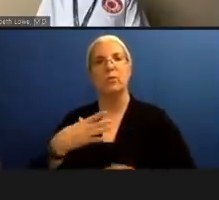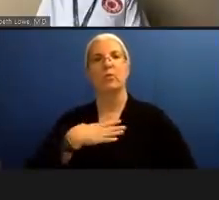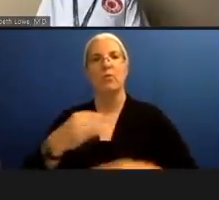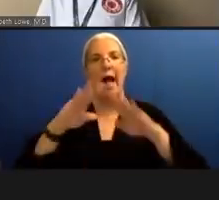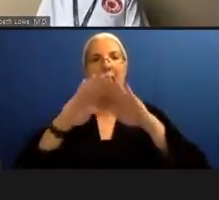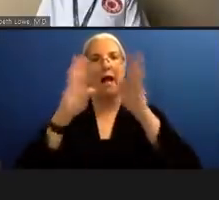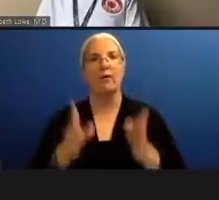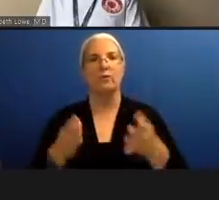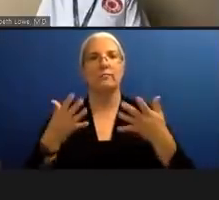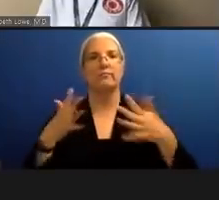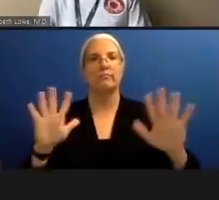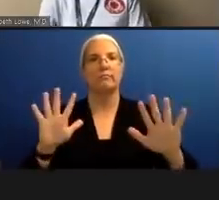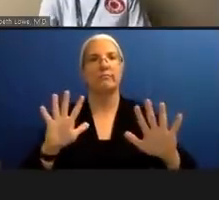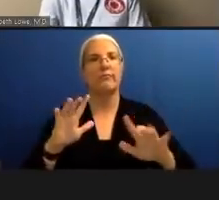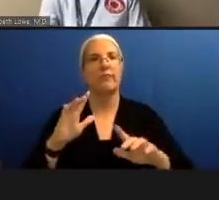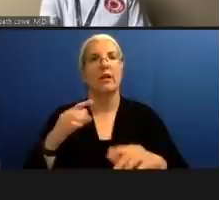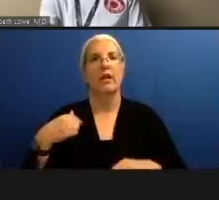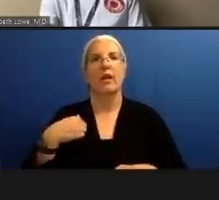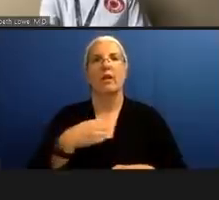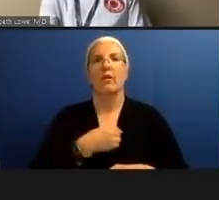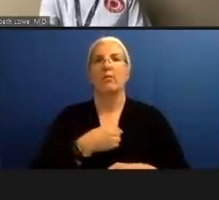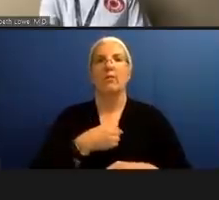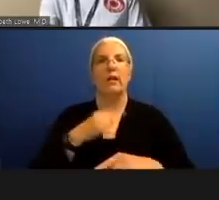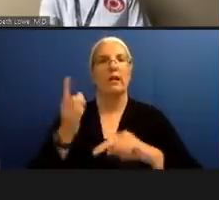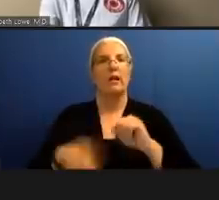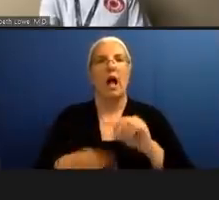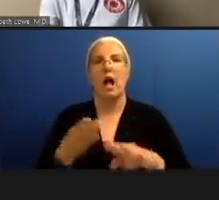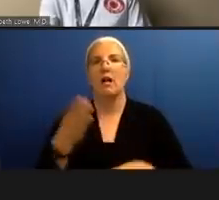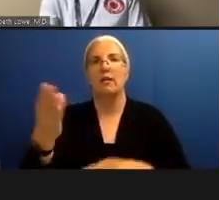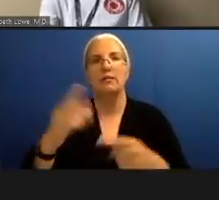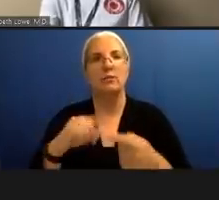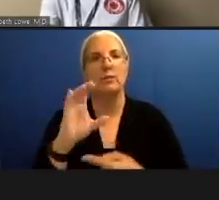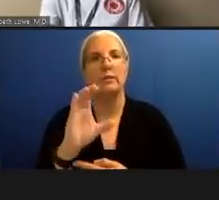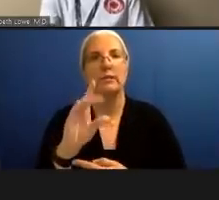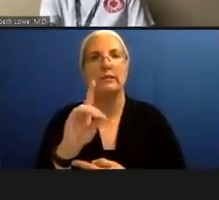and Dr. Lowe, are you planning on sending all of your data directly to the White House?